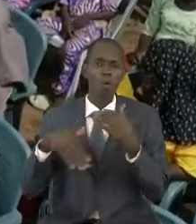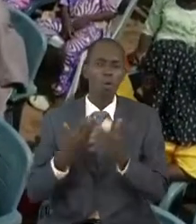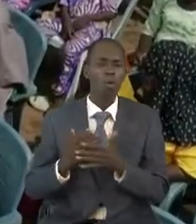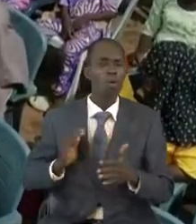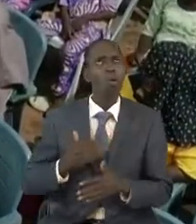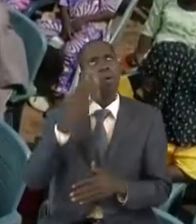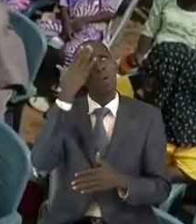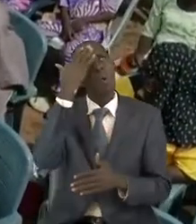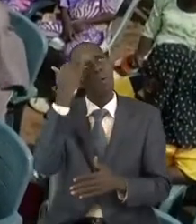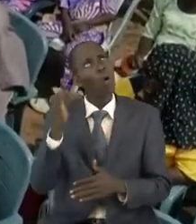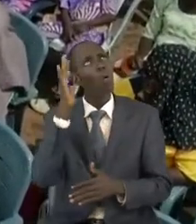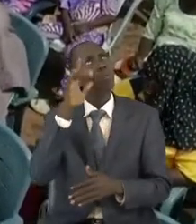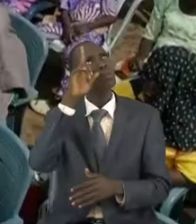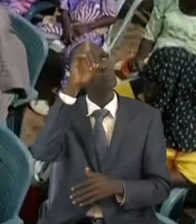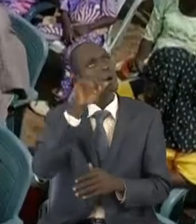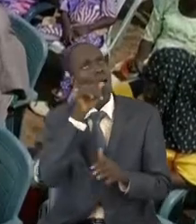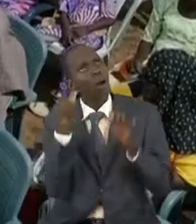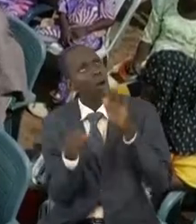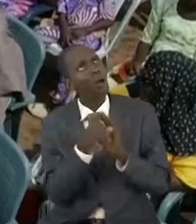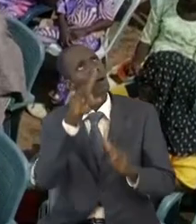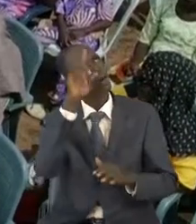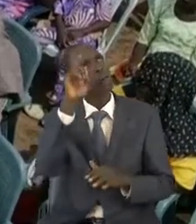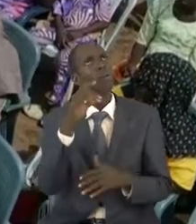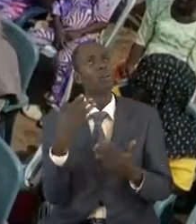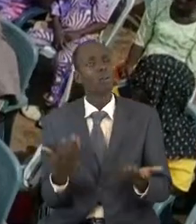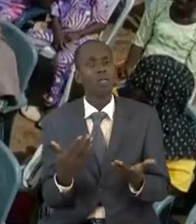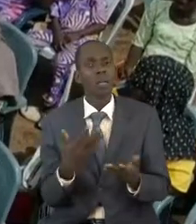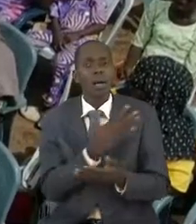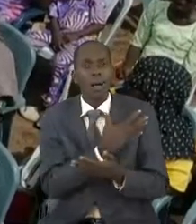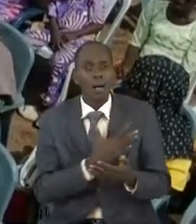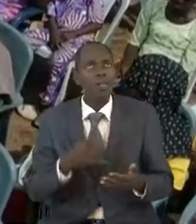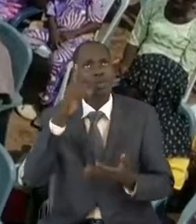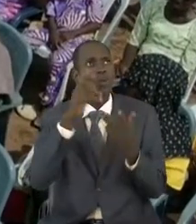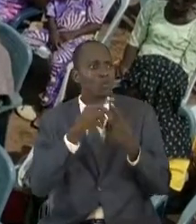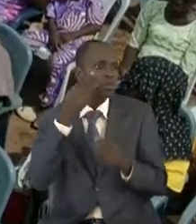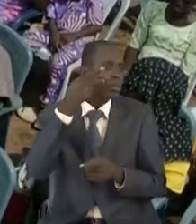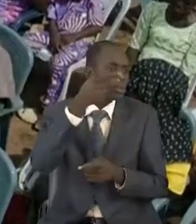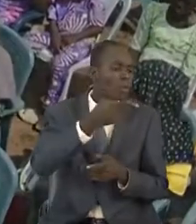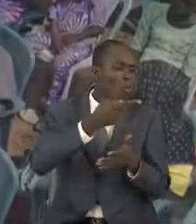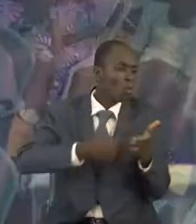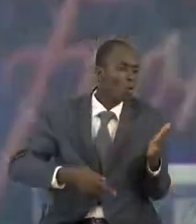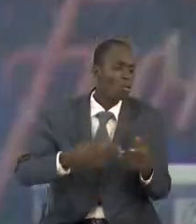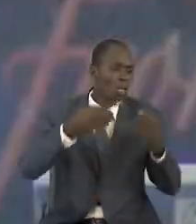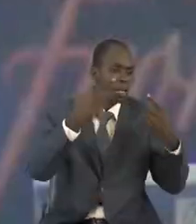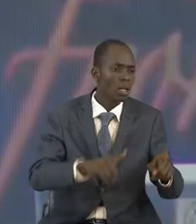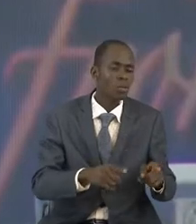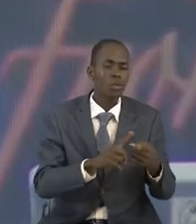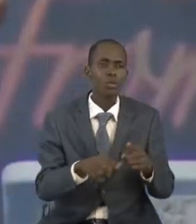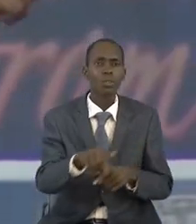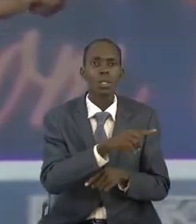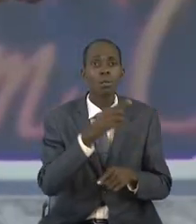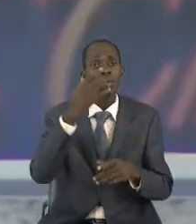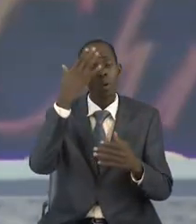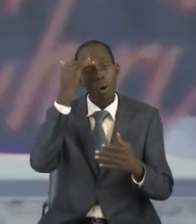your face from some people and you want to see what their end will be? It says, because for they